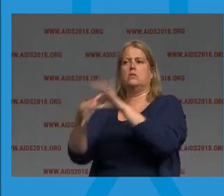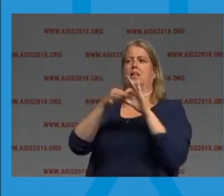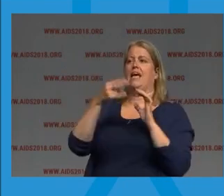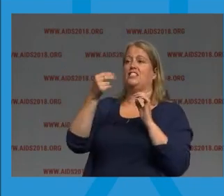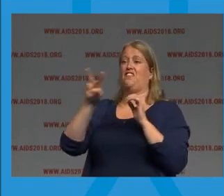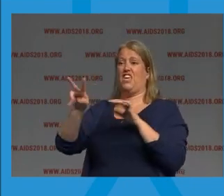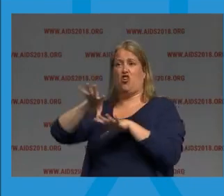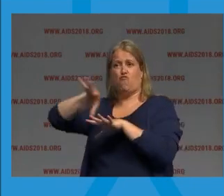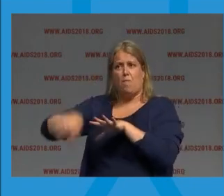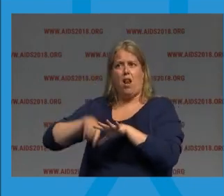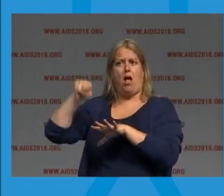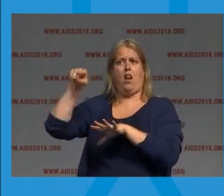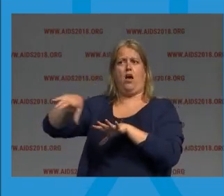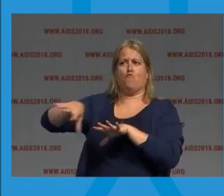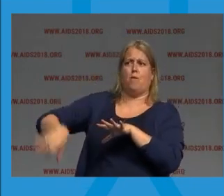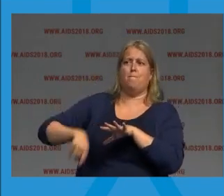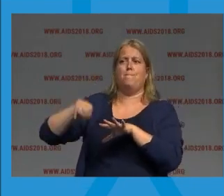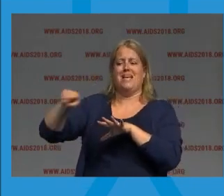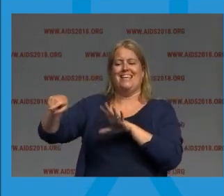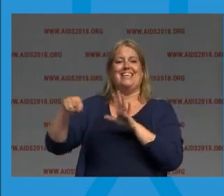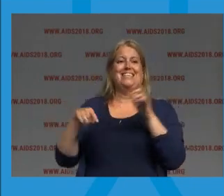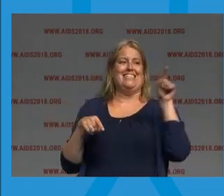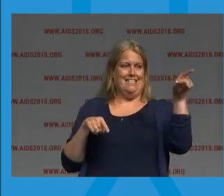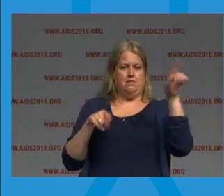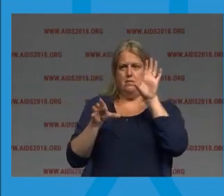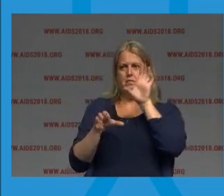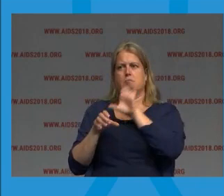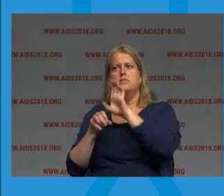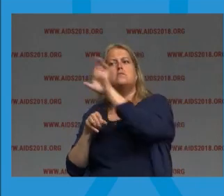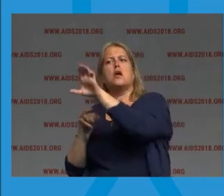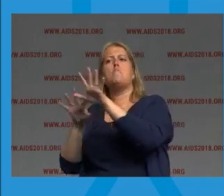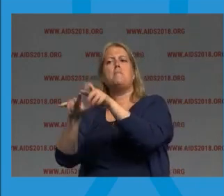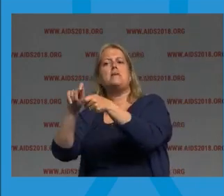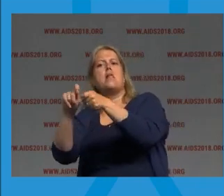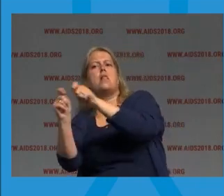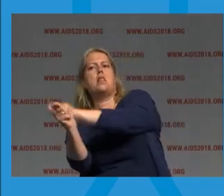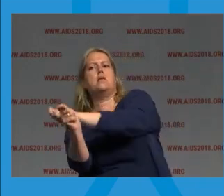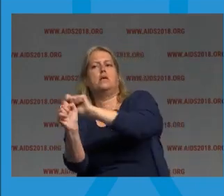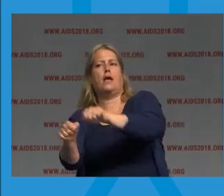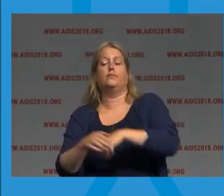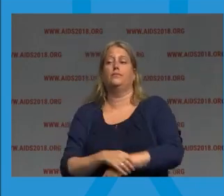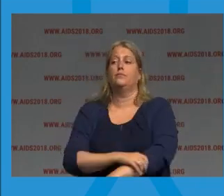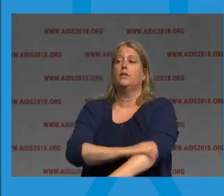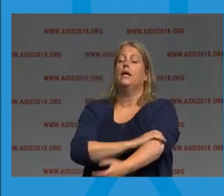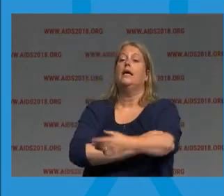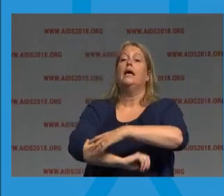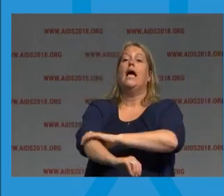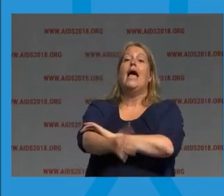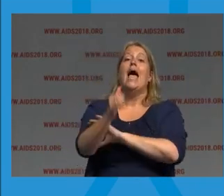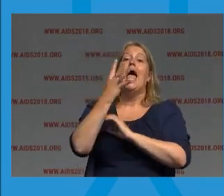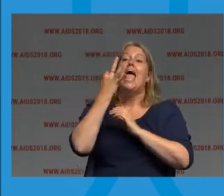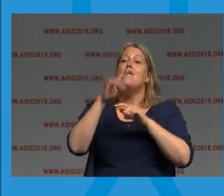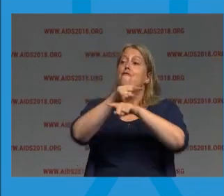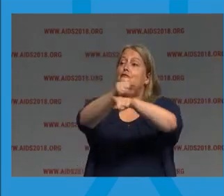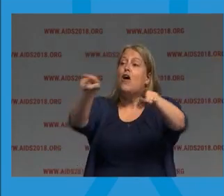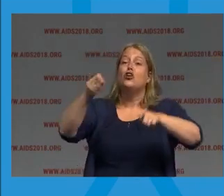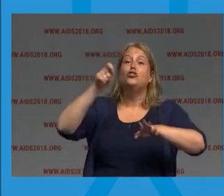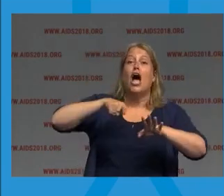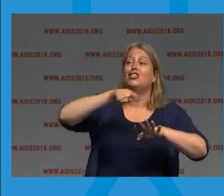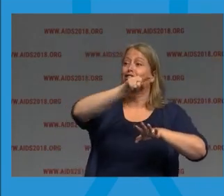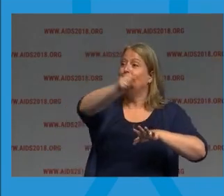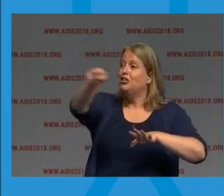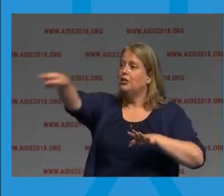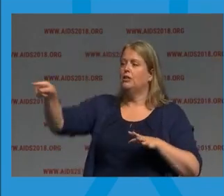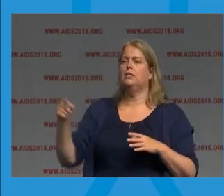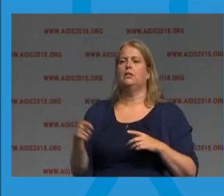living with HIV, we will be speaking a different story. To the judges in the room, I must say, leaving